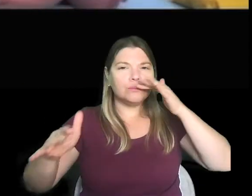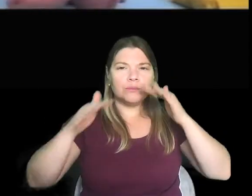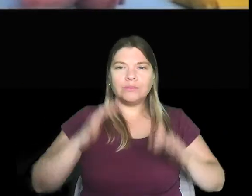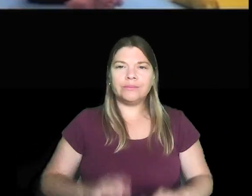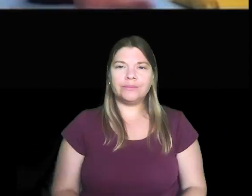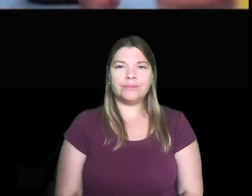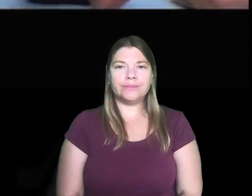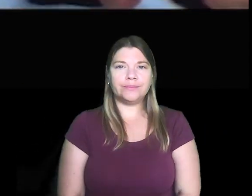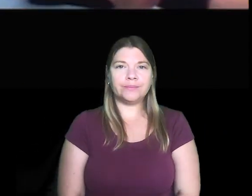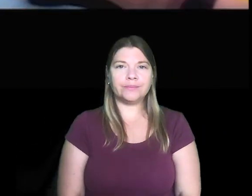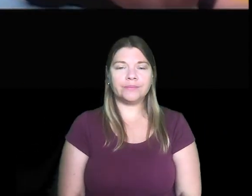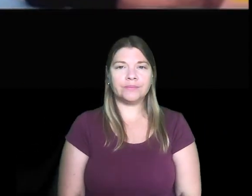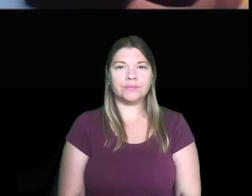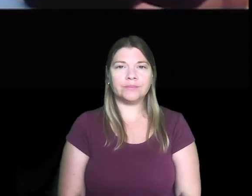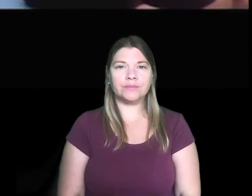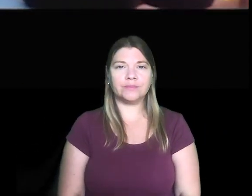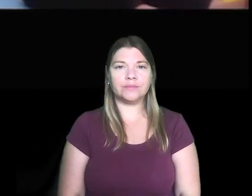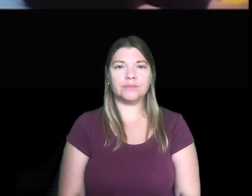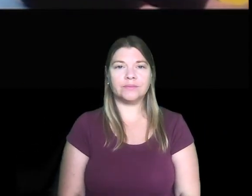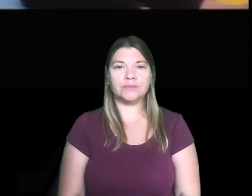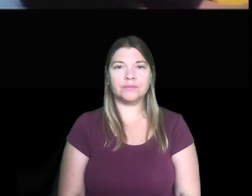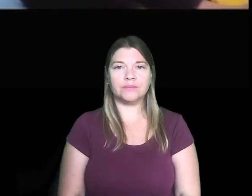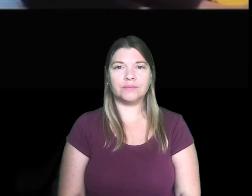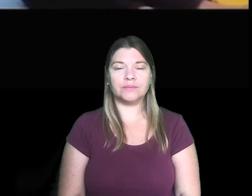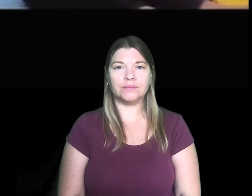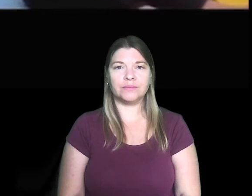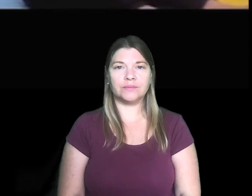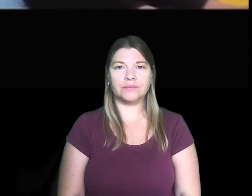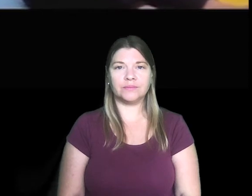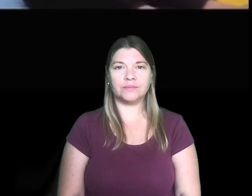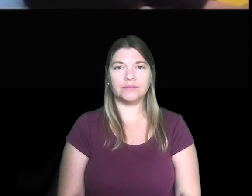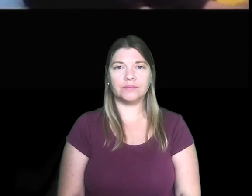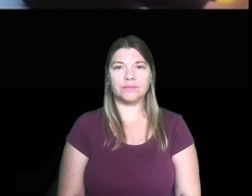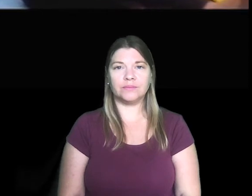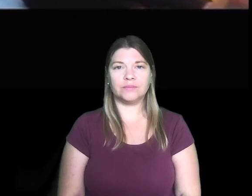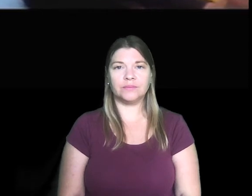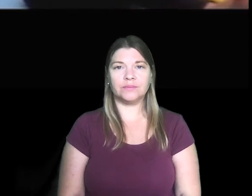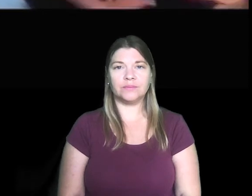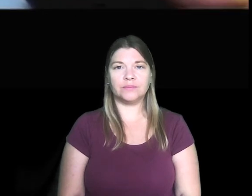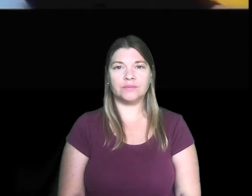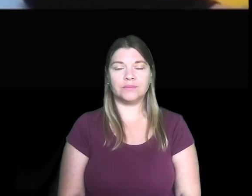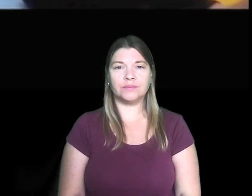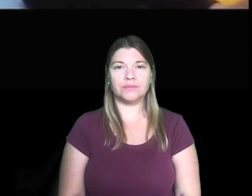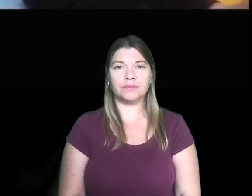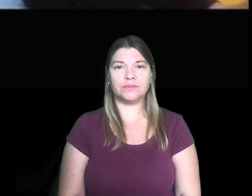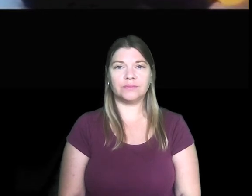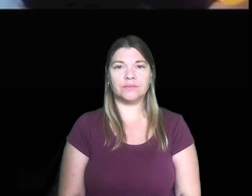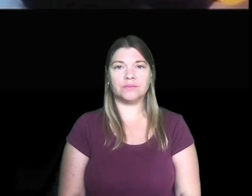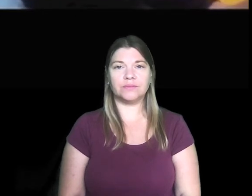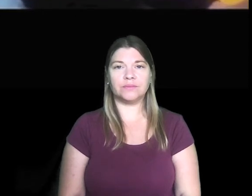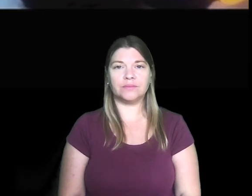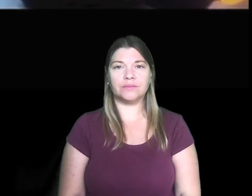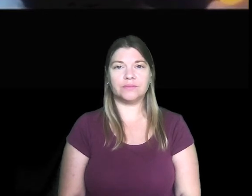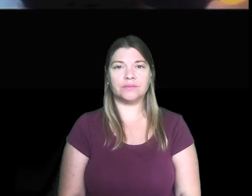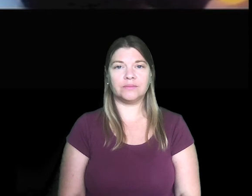Linzy uses her fingertips lightly touching the skin of her neck before using the palm of her hands in full body sweeps. She moves these